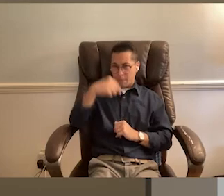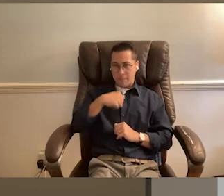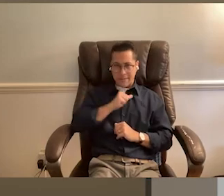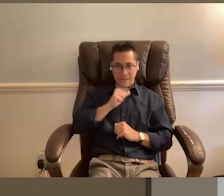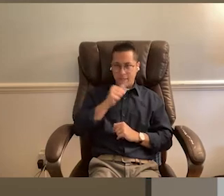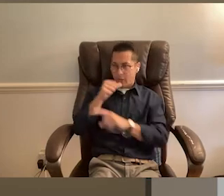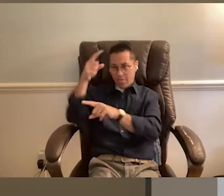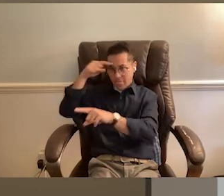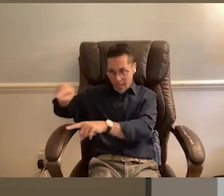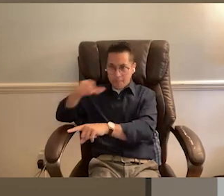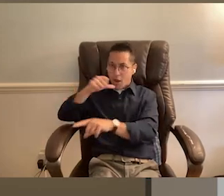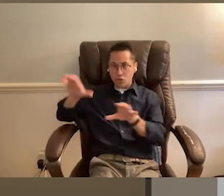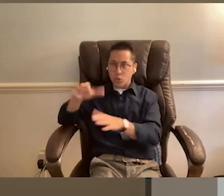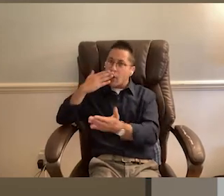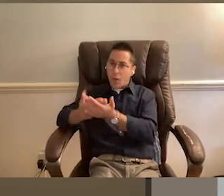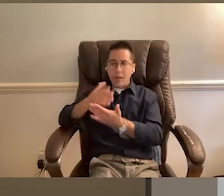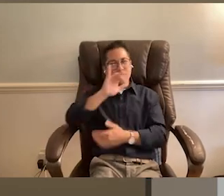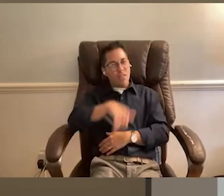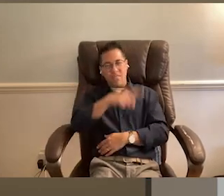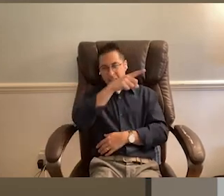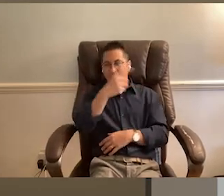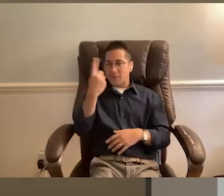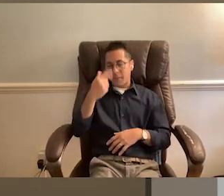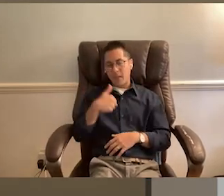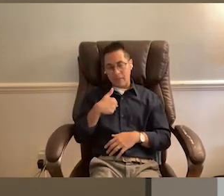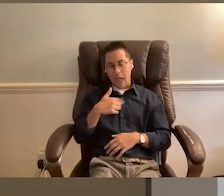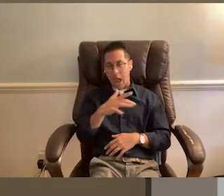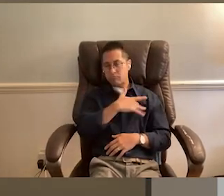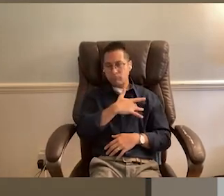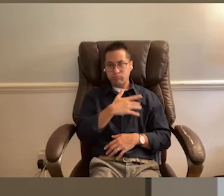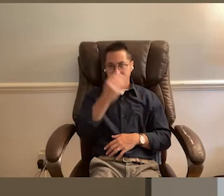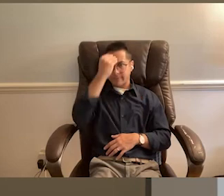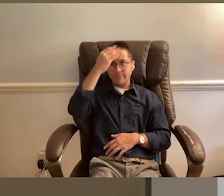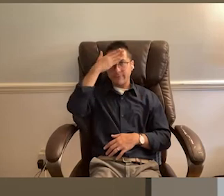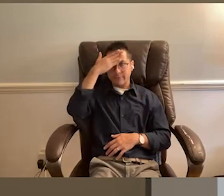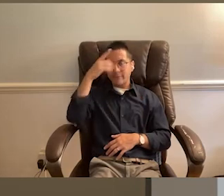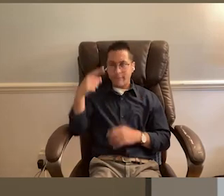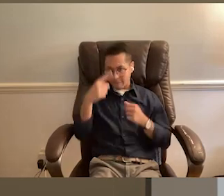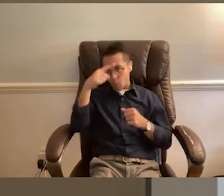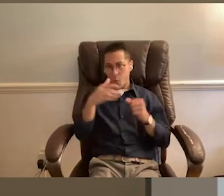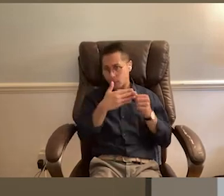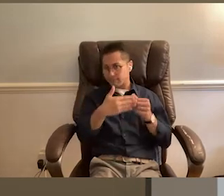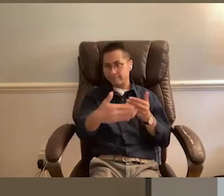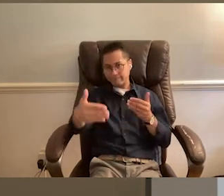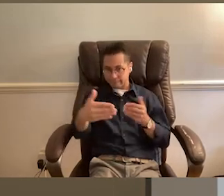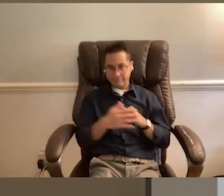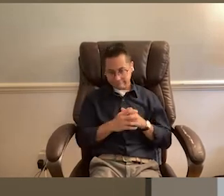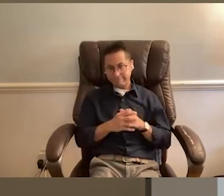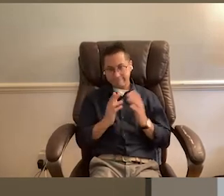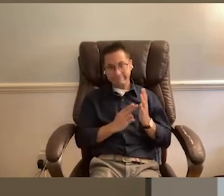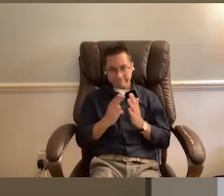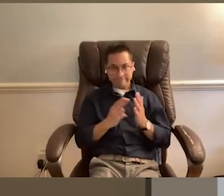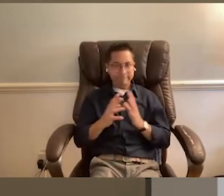said, they don't always understand it, and I just don't know what to do. And I kept saying, you're doing great, they're